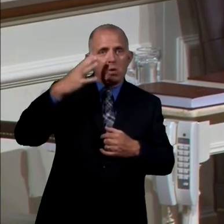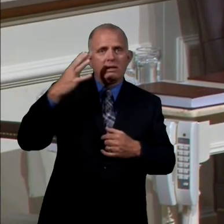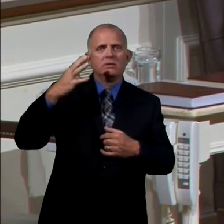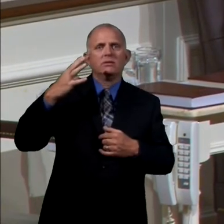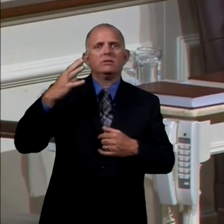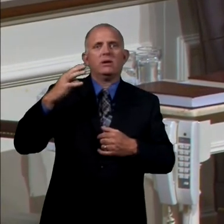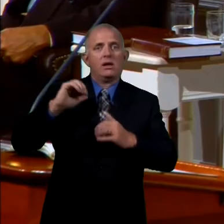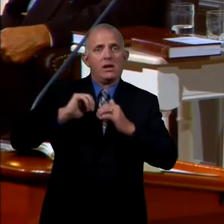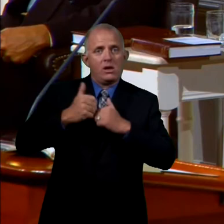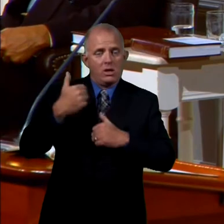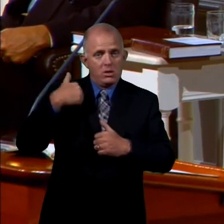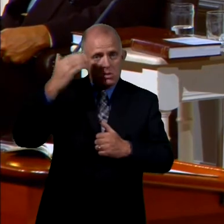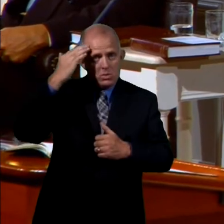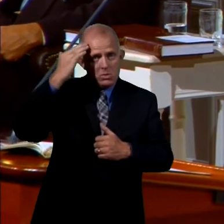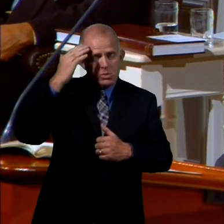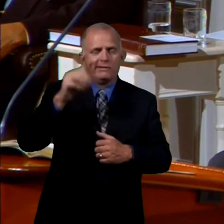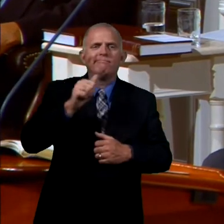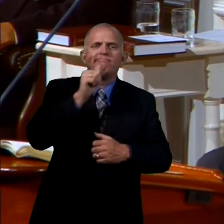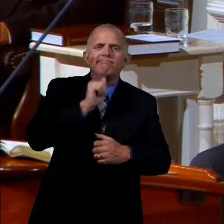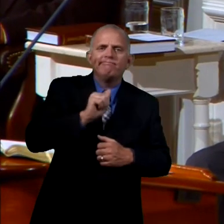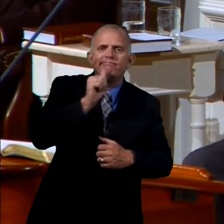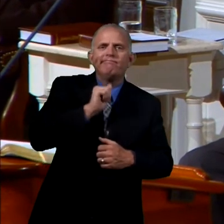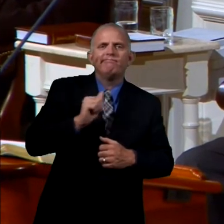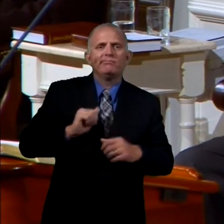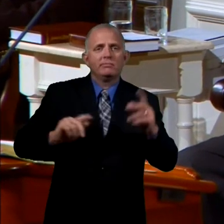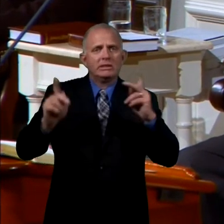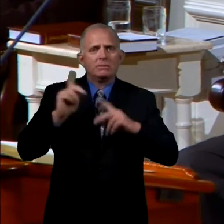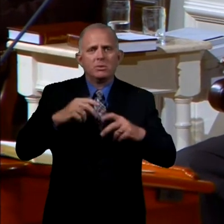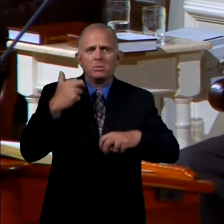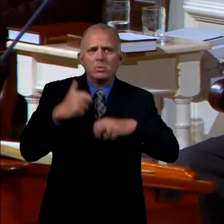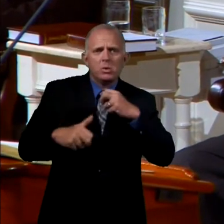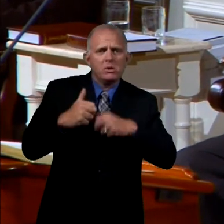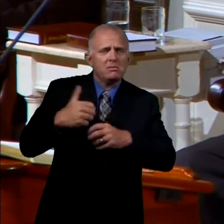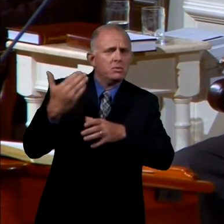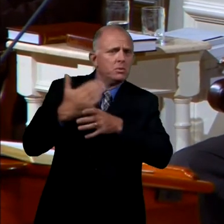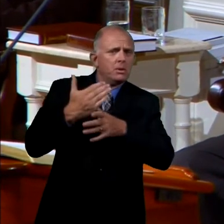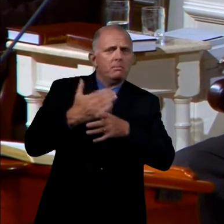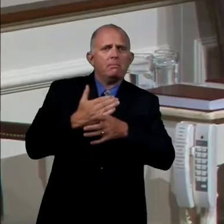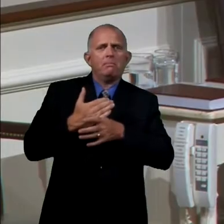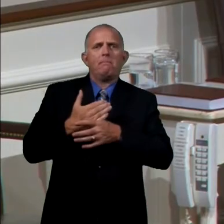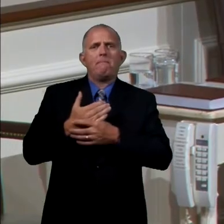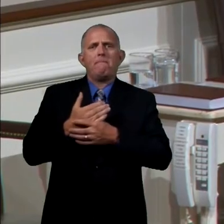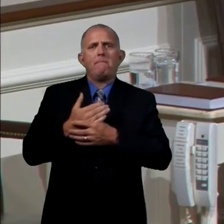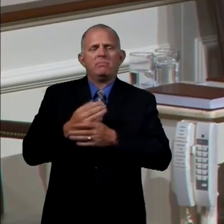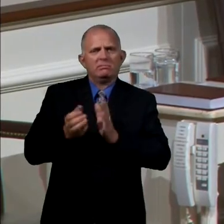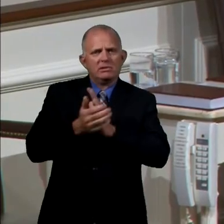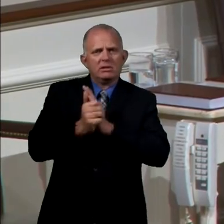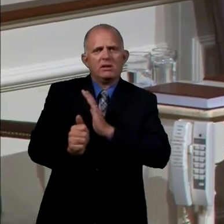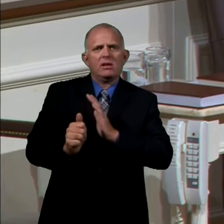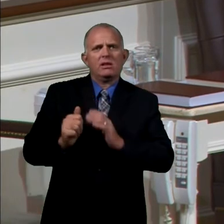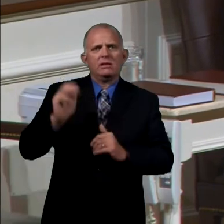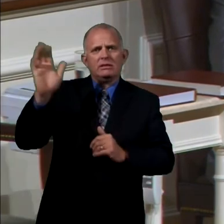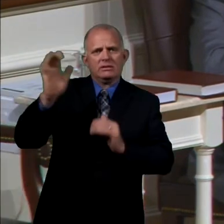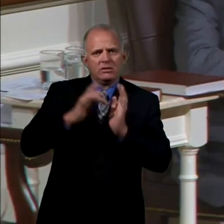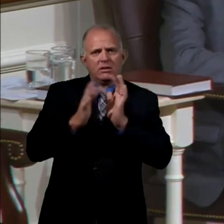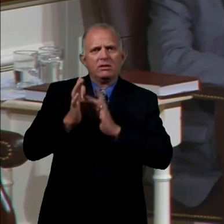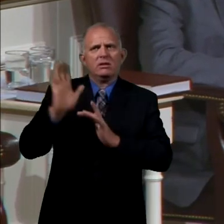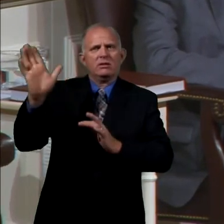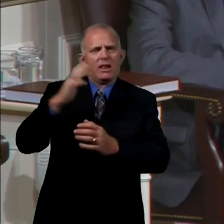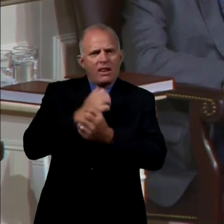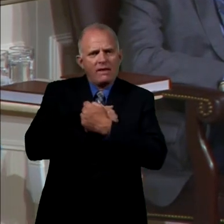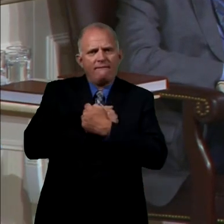life, to handle people's problems with the tact, love, and grace that Jesus Christ